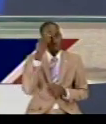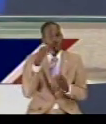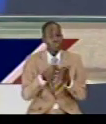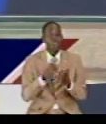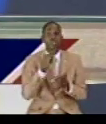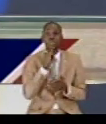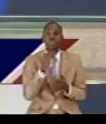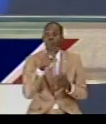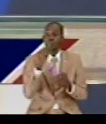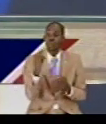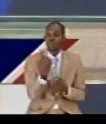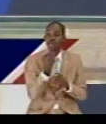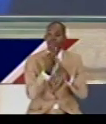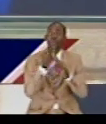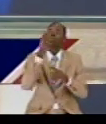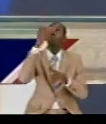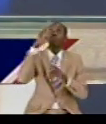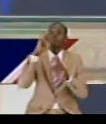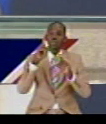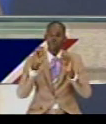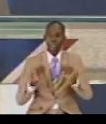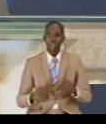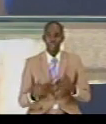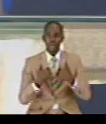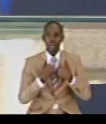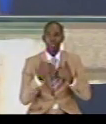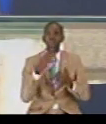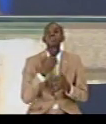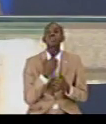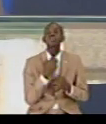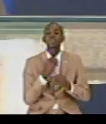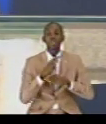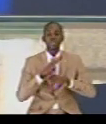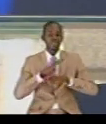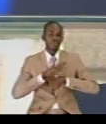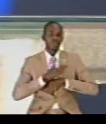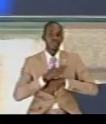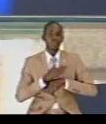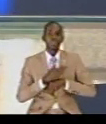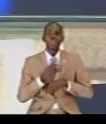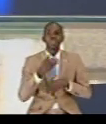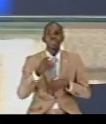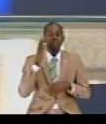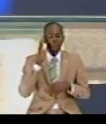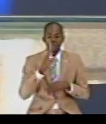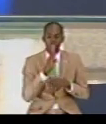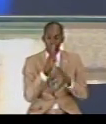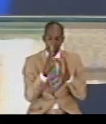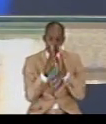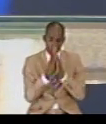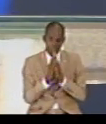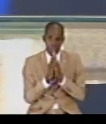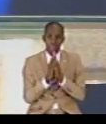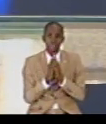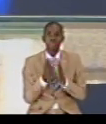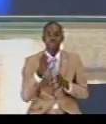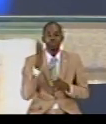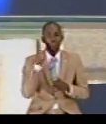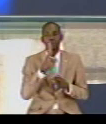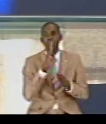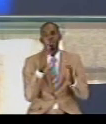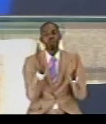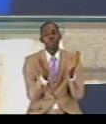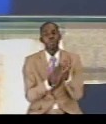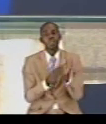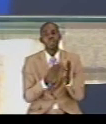God you can have your thirst satisfied. There will be prayer, there will be praise, and